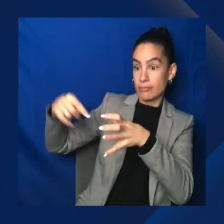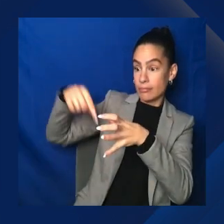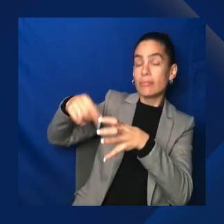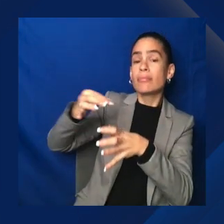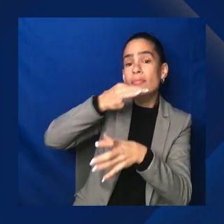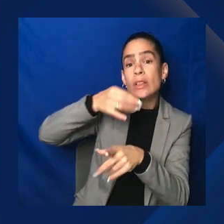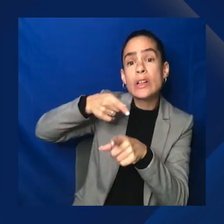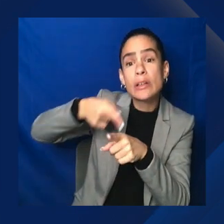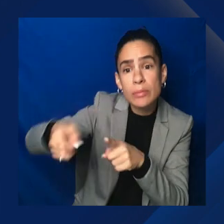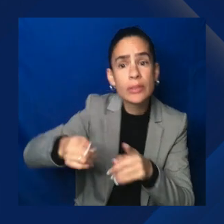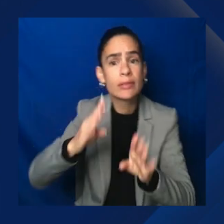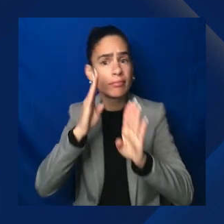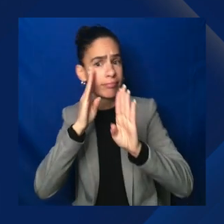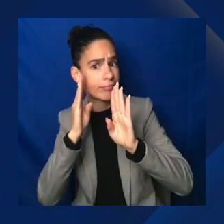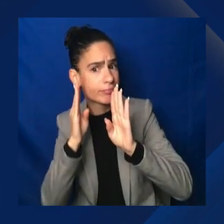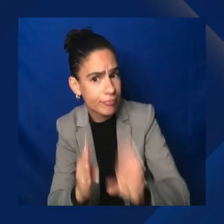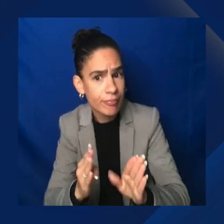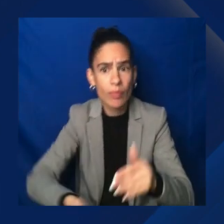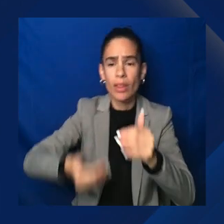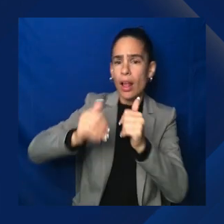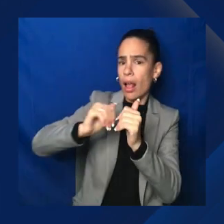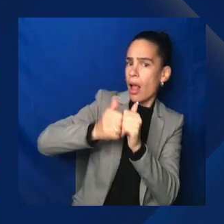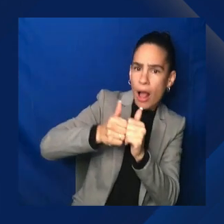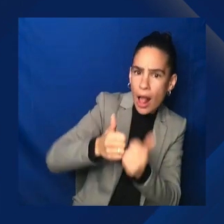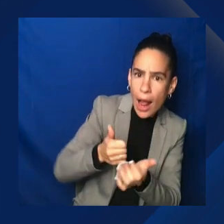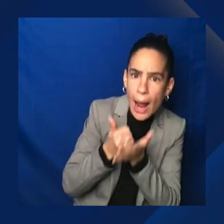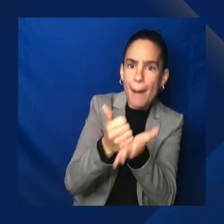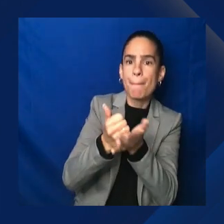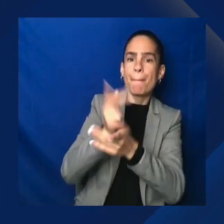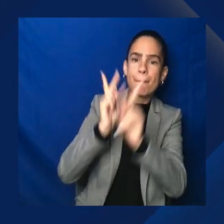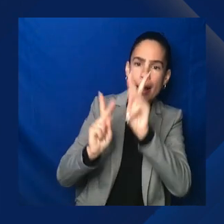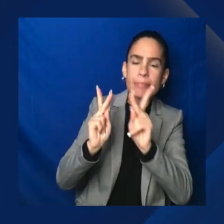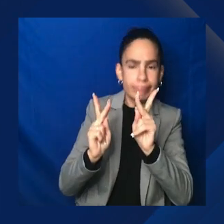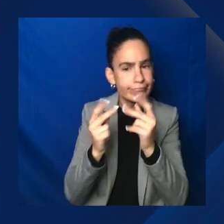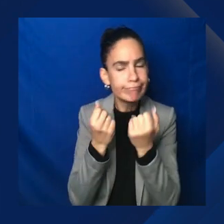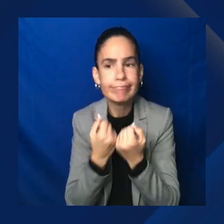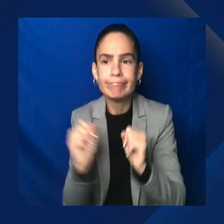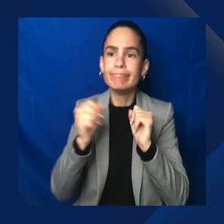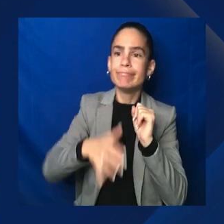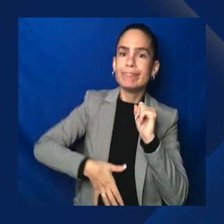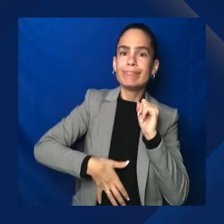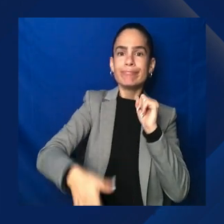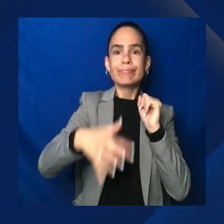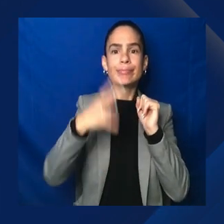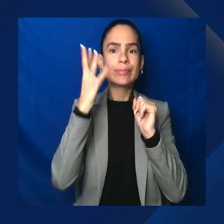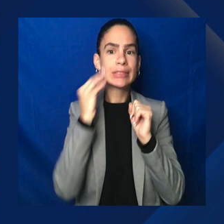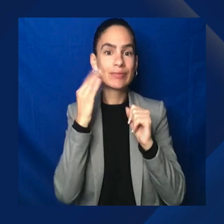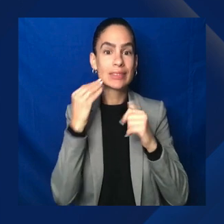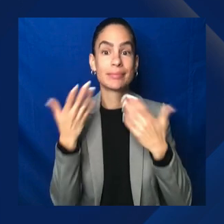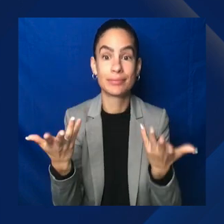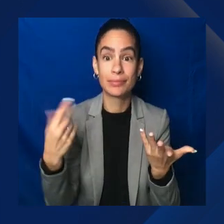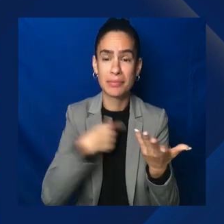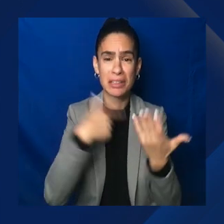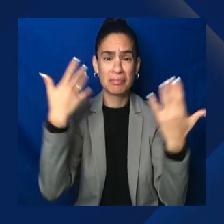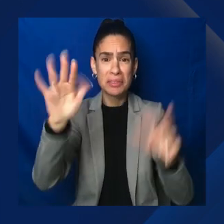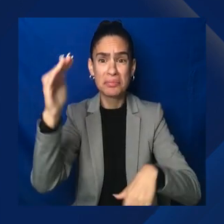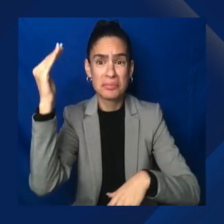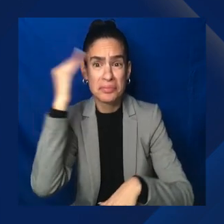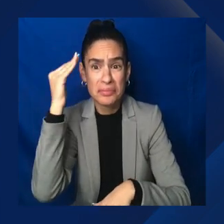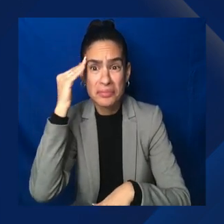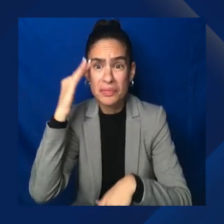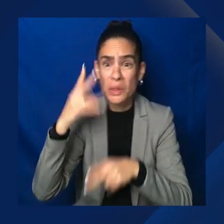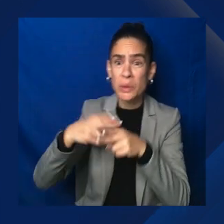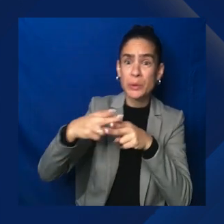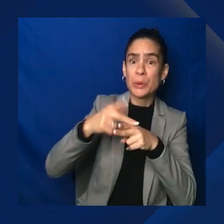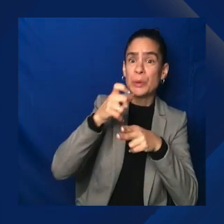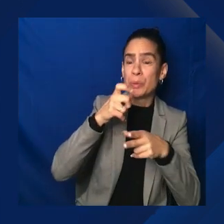a safe pregnancy. And we have seen how having experts collaborate and share information can help successfully